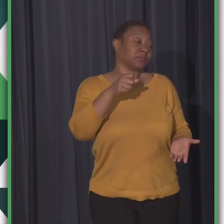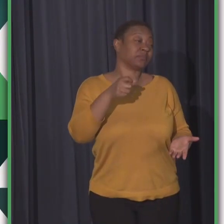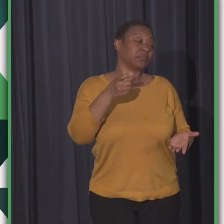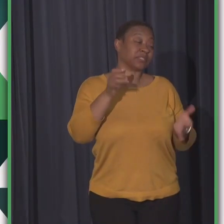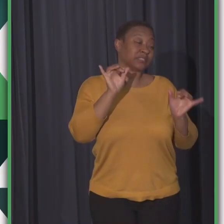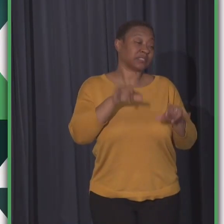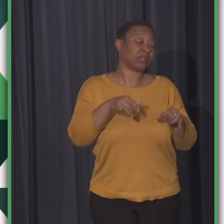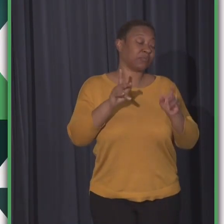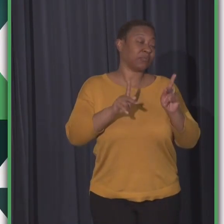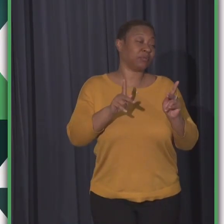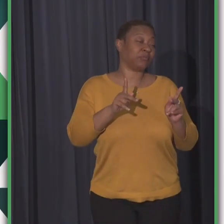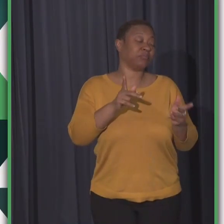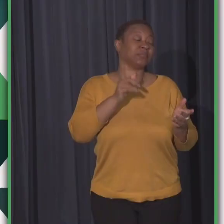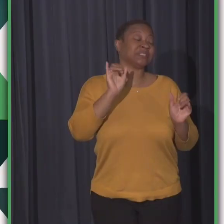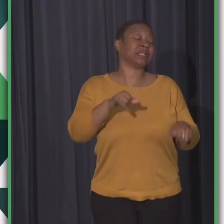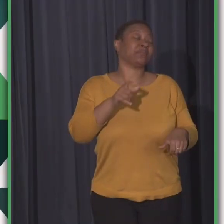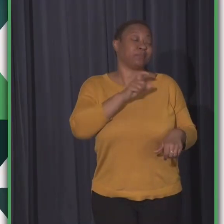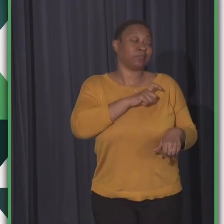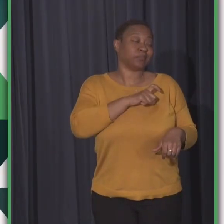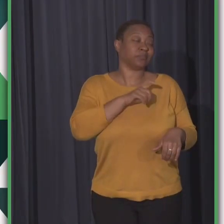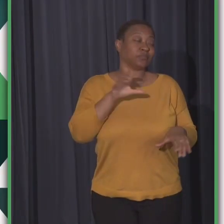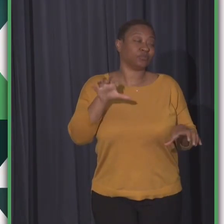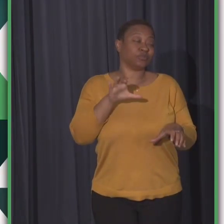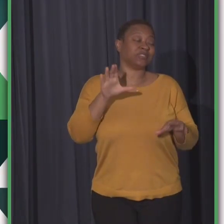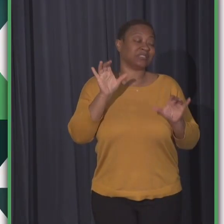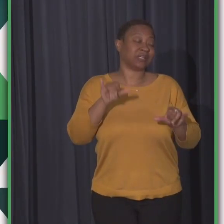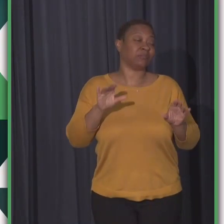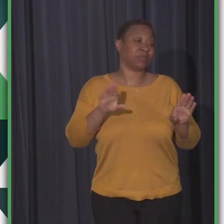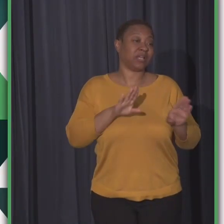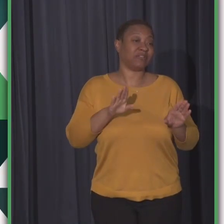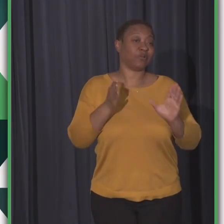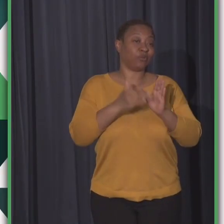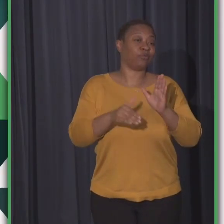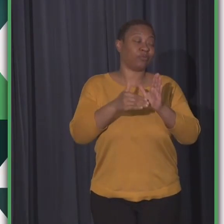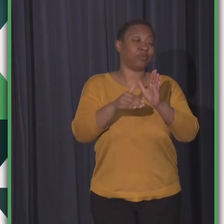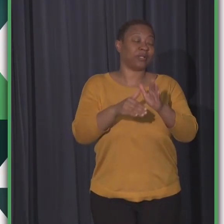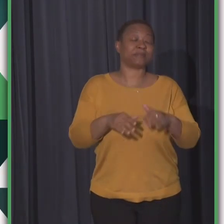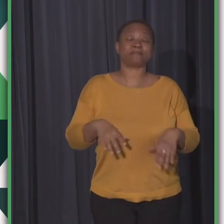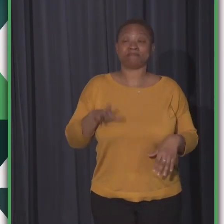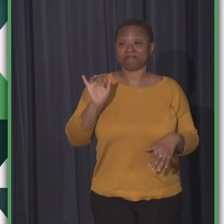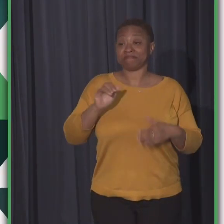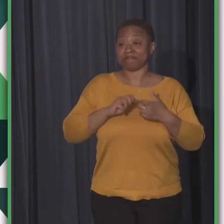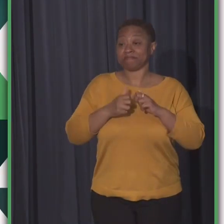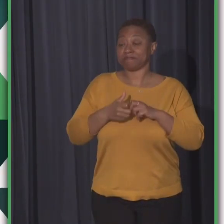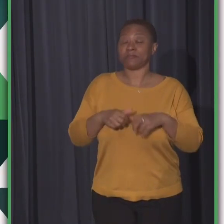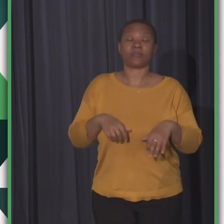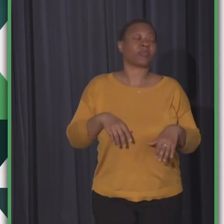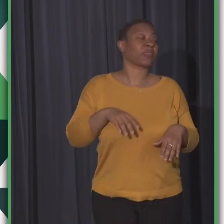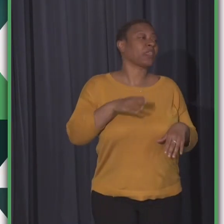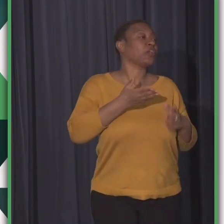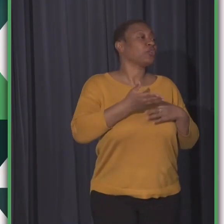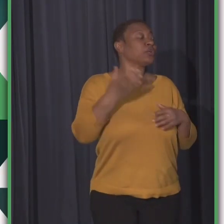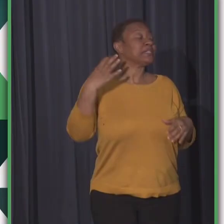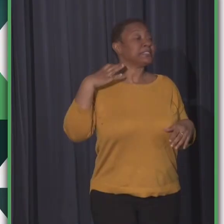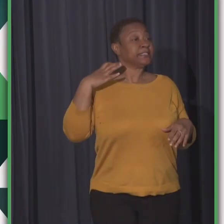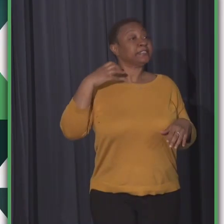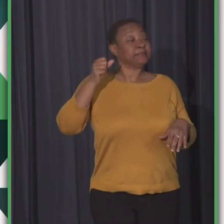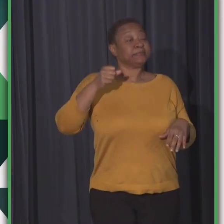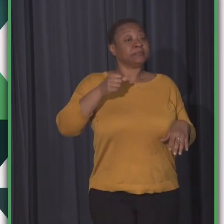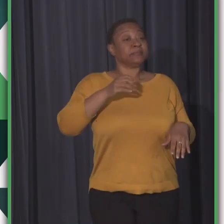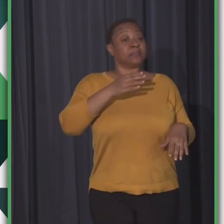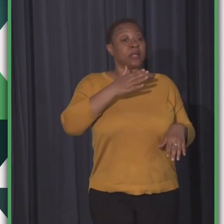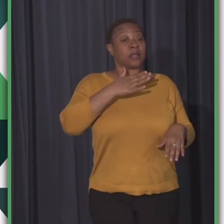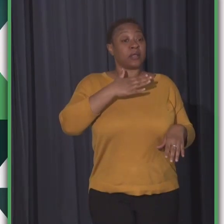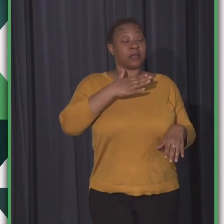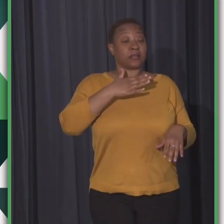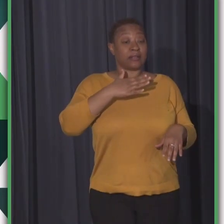is. Somewhere along the line, it's an issue. Yeah, through the chair, absolutely. One of the things that the body-worn